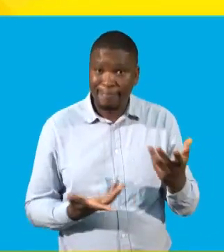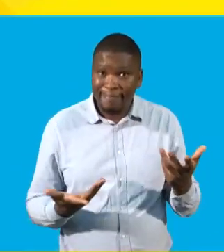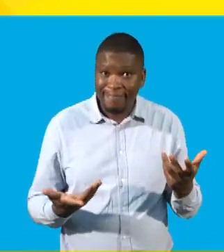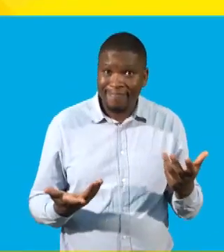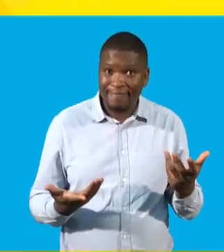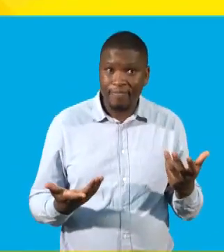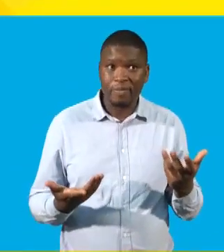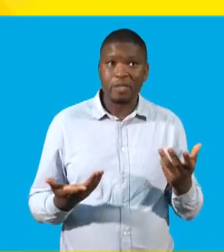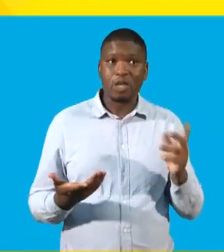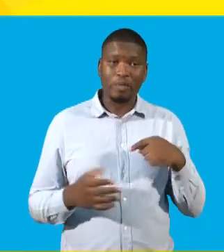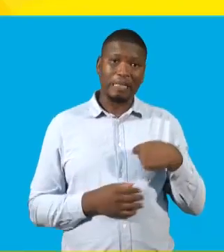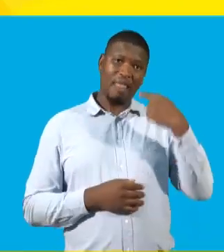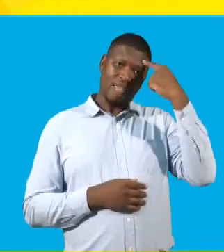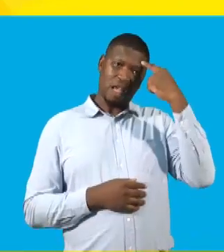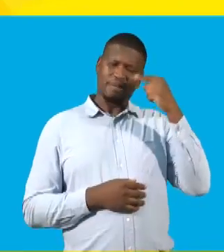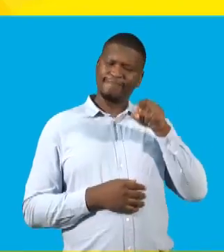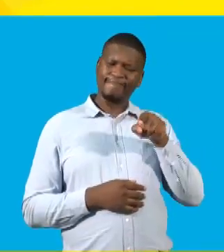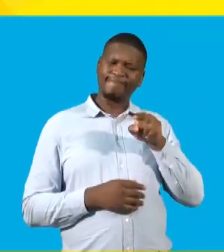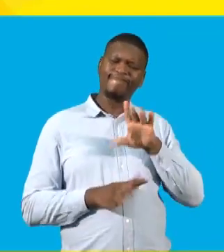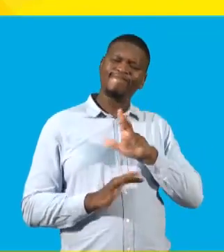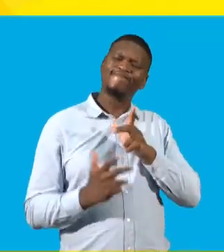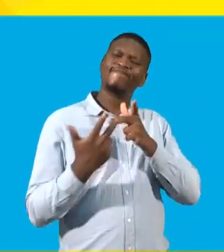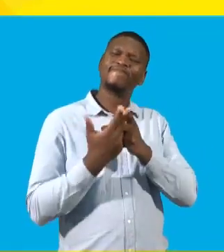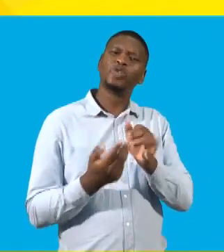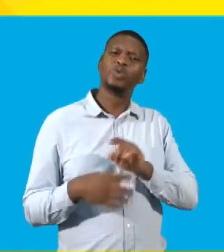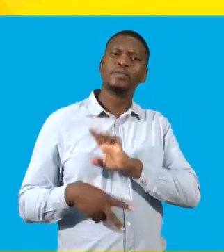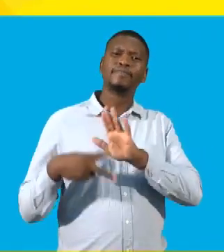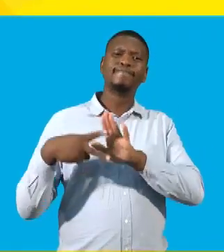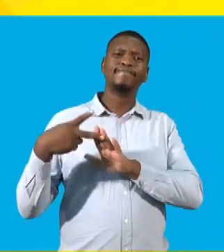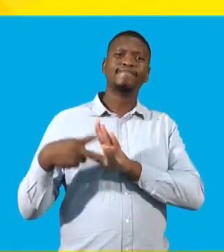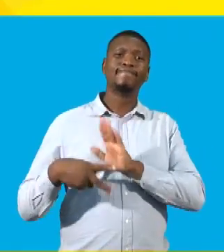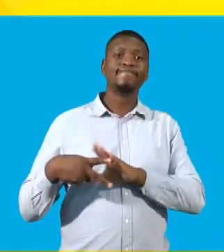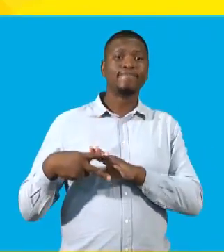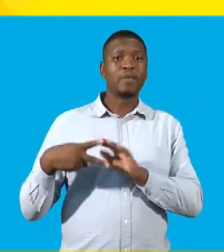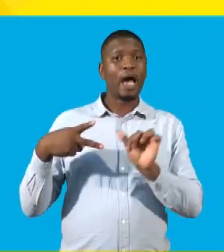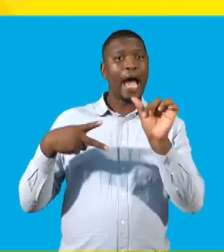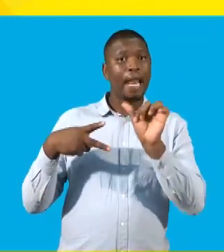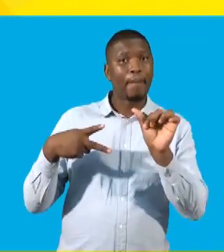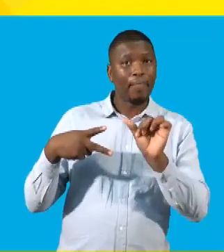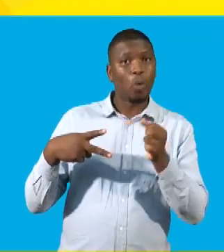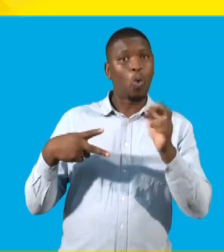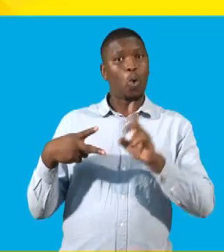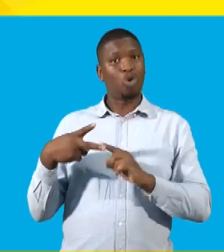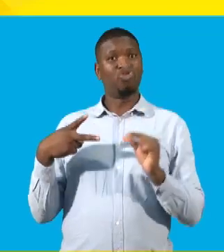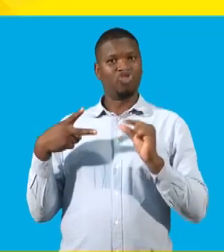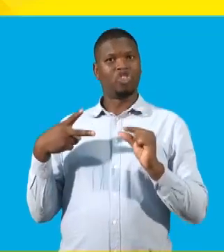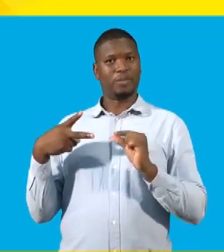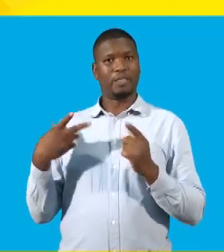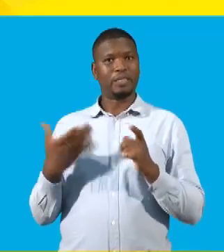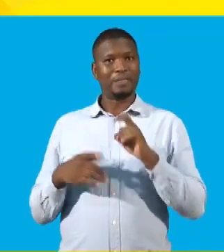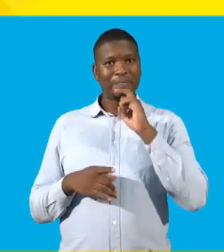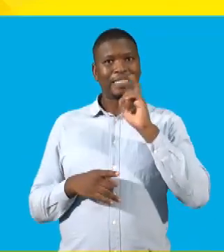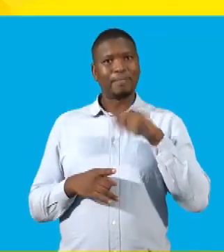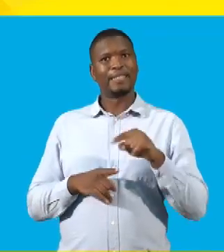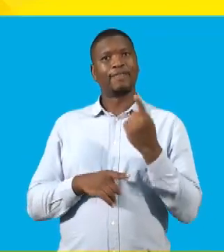we need to know whether we are calculating the sum of an arithmetic sequence or the sum of a geometric sequence. So we need to